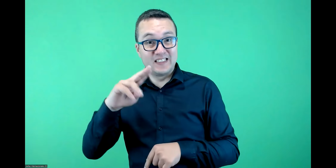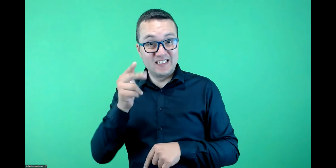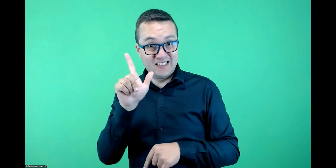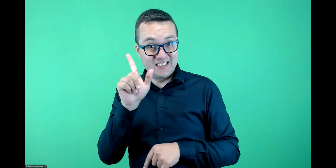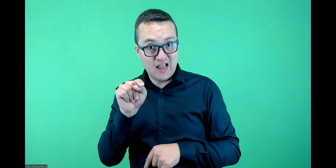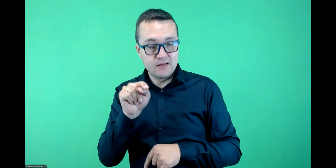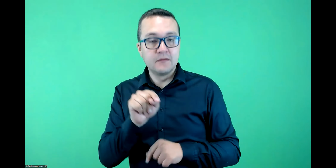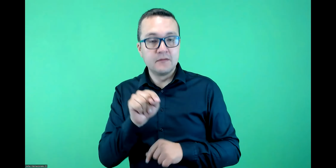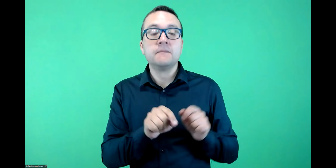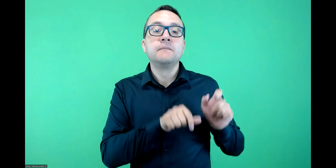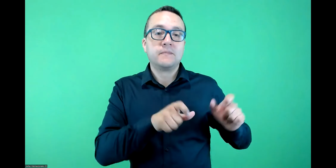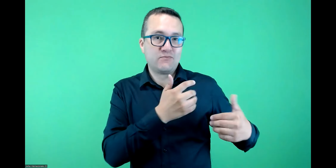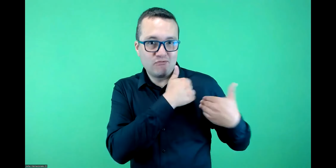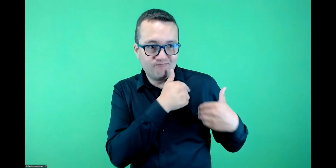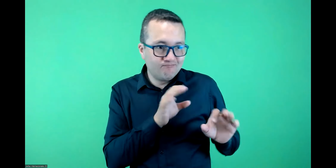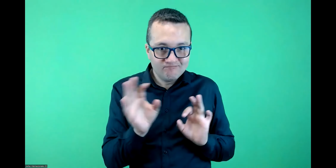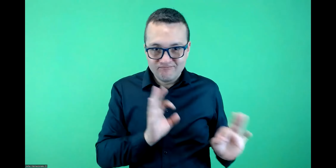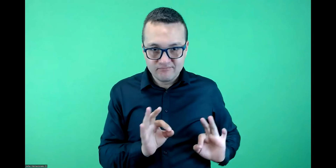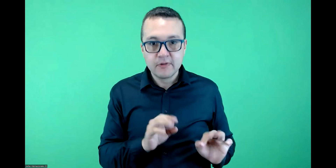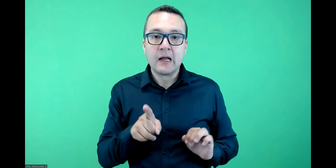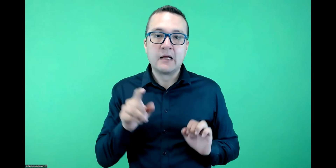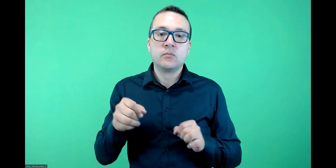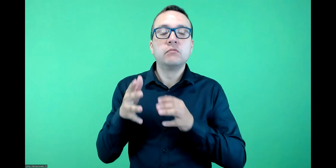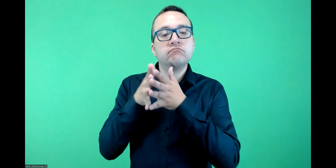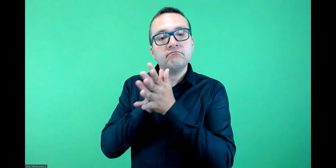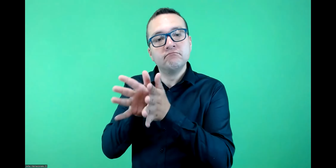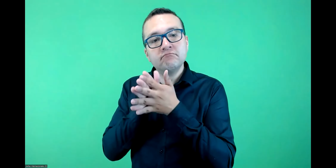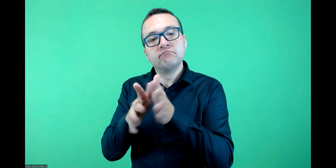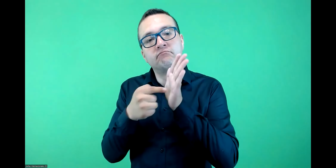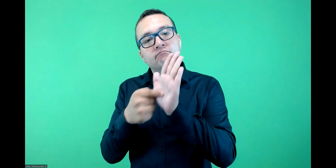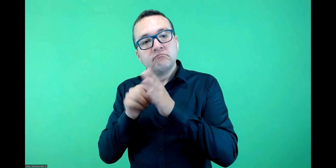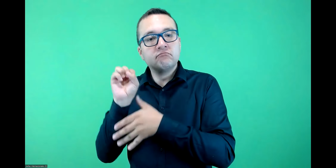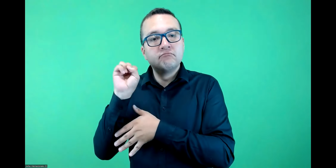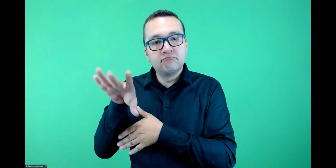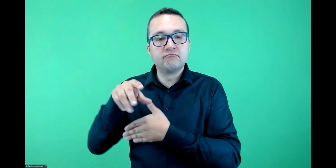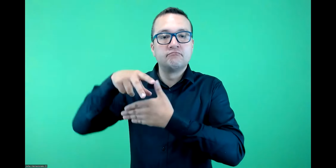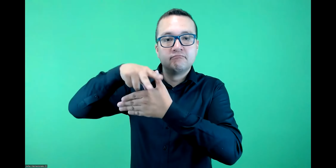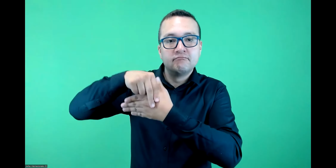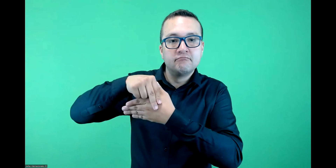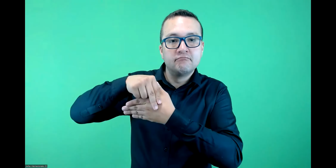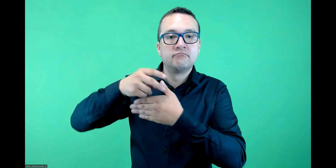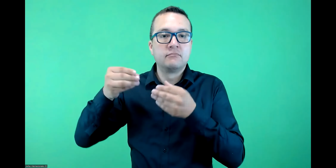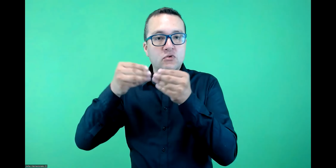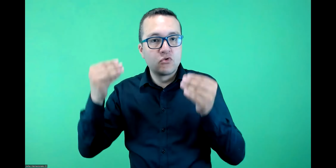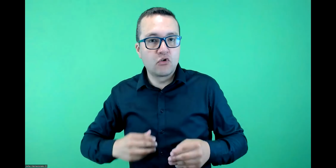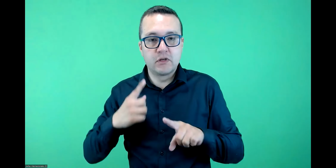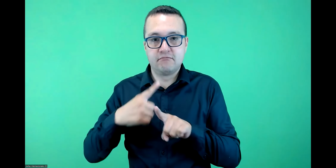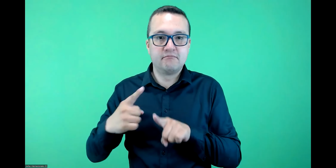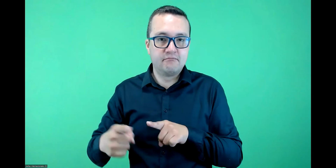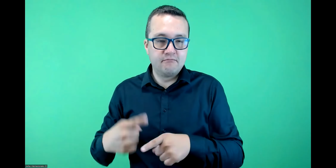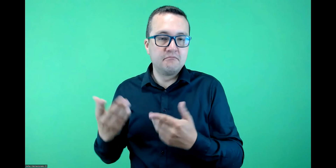chat that our organizers will also be presenting forwarding key documents and